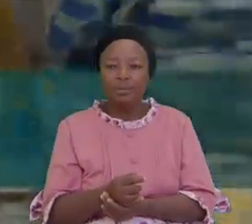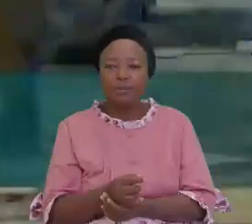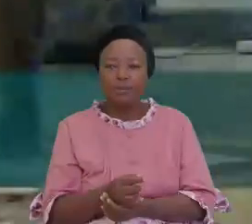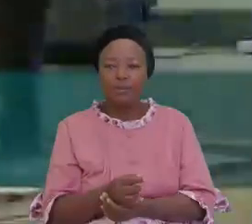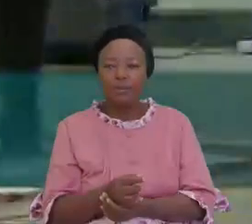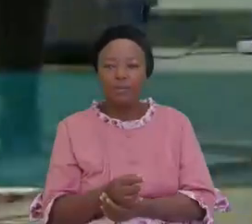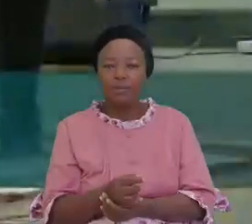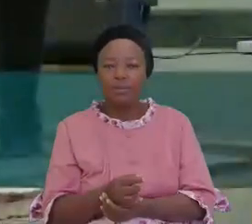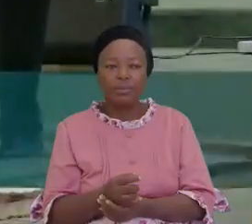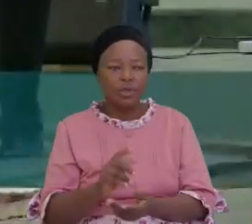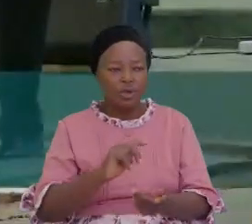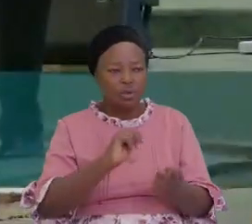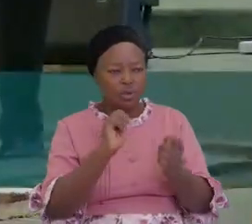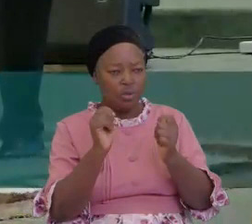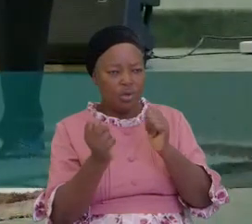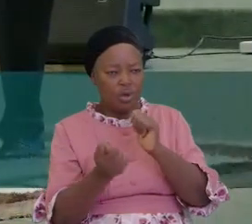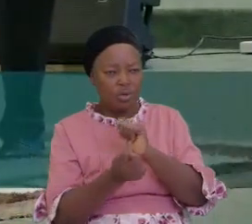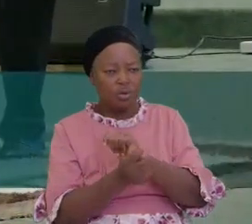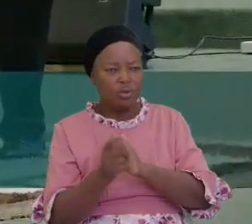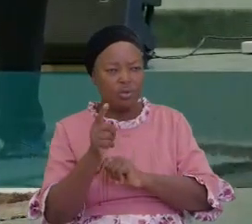Turn you at my reproof.